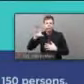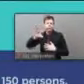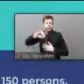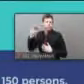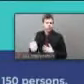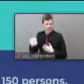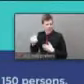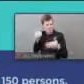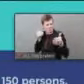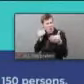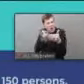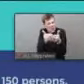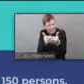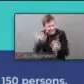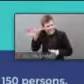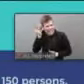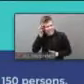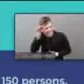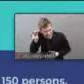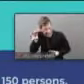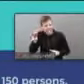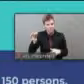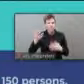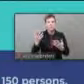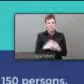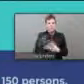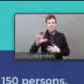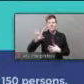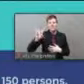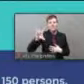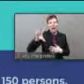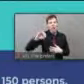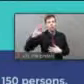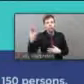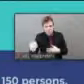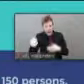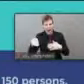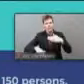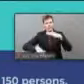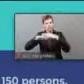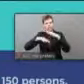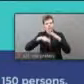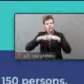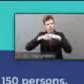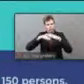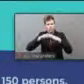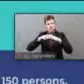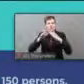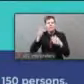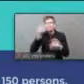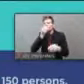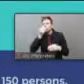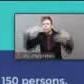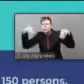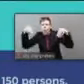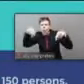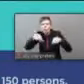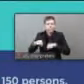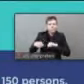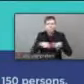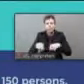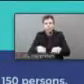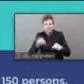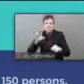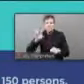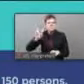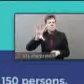metering. It's 75% of maximum capacity, so nearly full. Again, you got to be